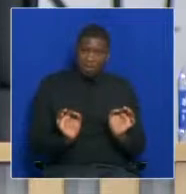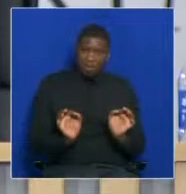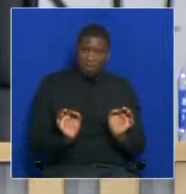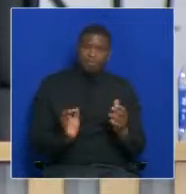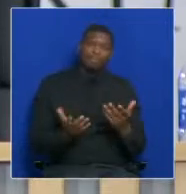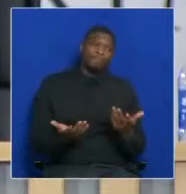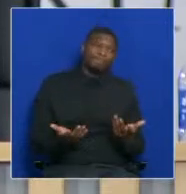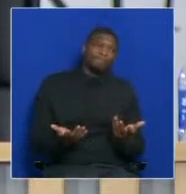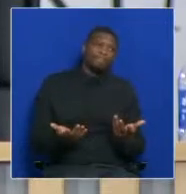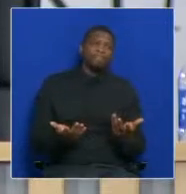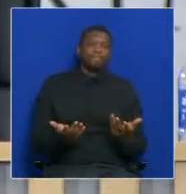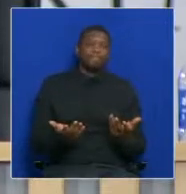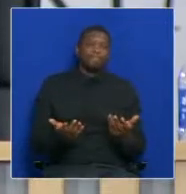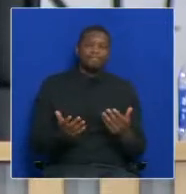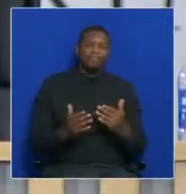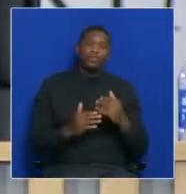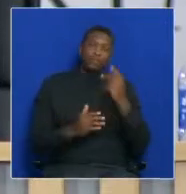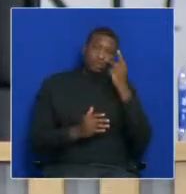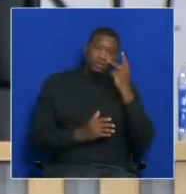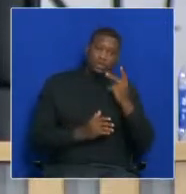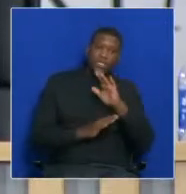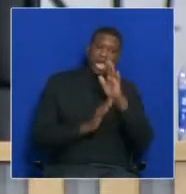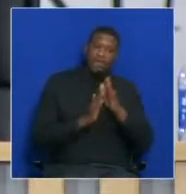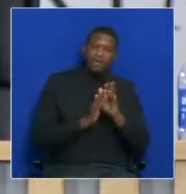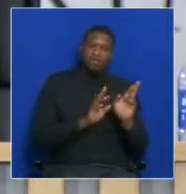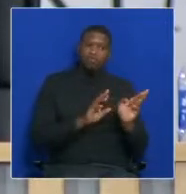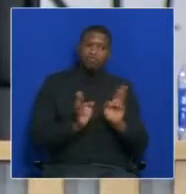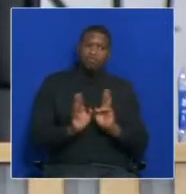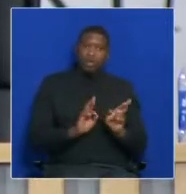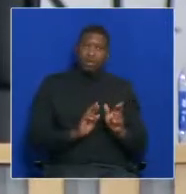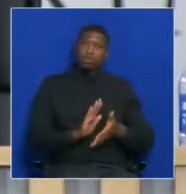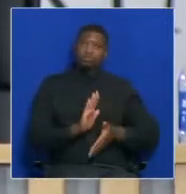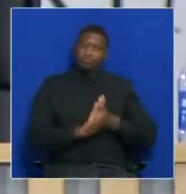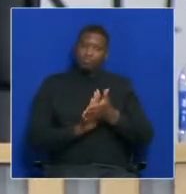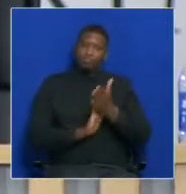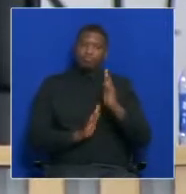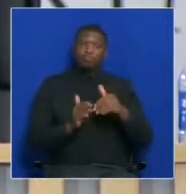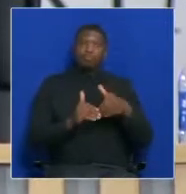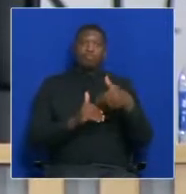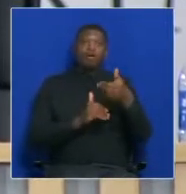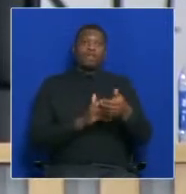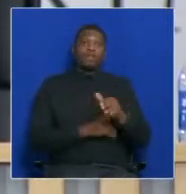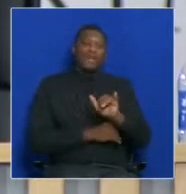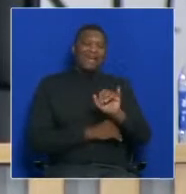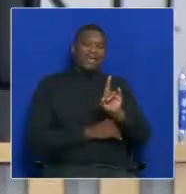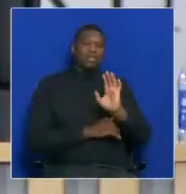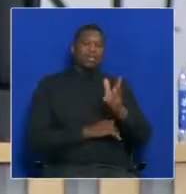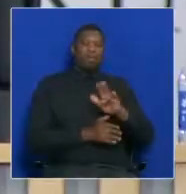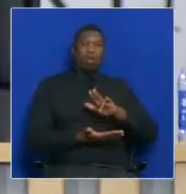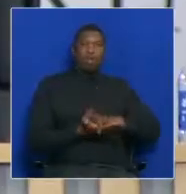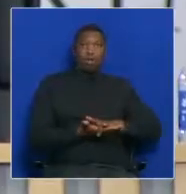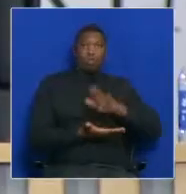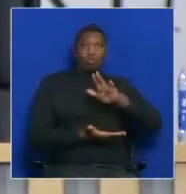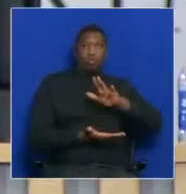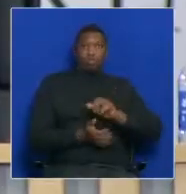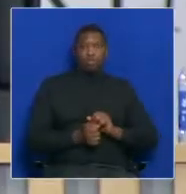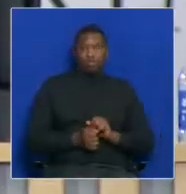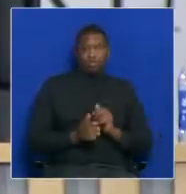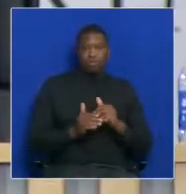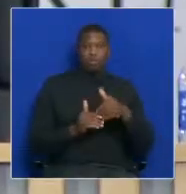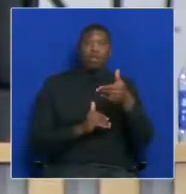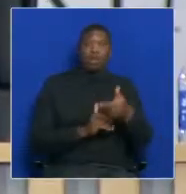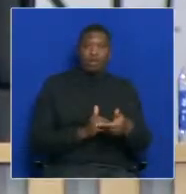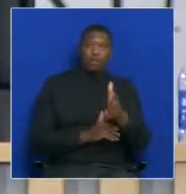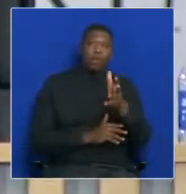it's ready to be enrolled, then the ID will give the stamp of approval, and then it will then be